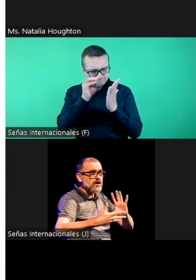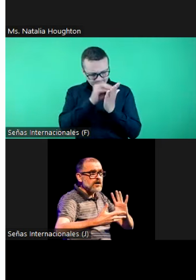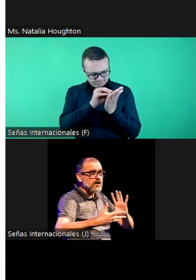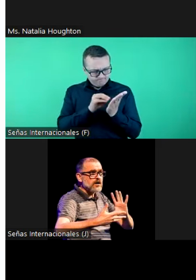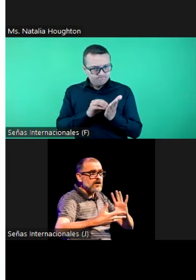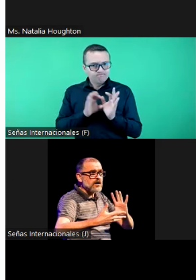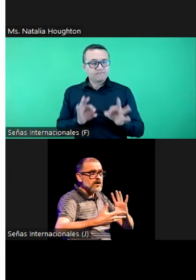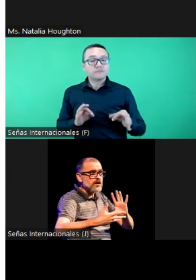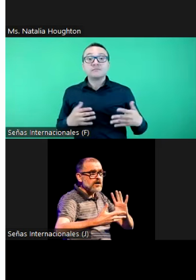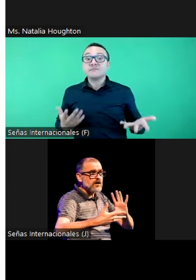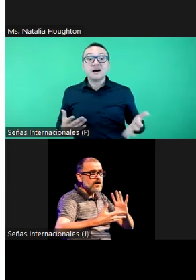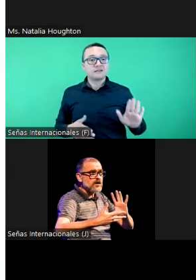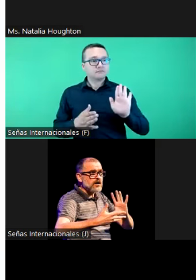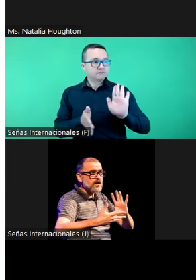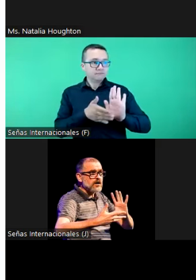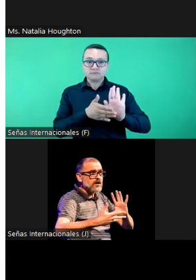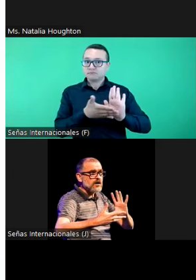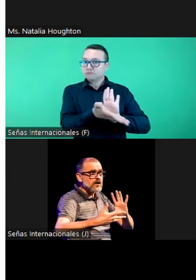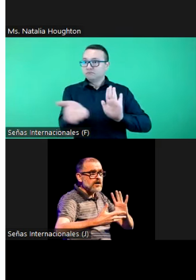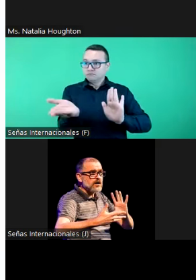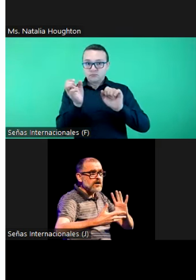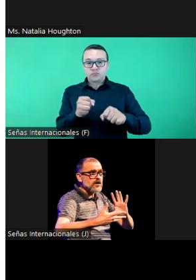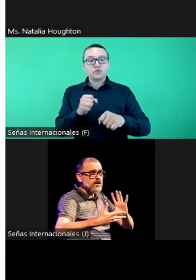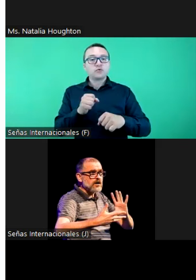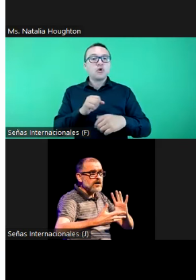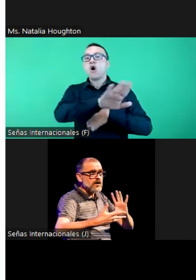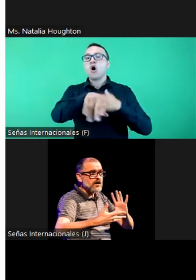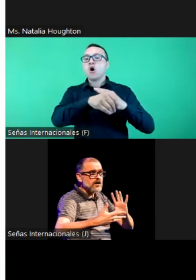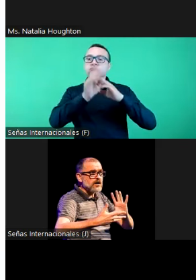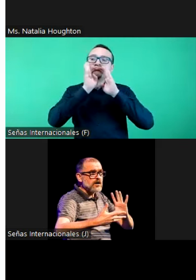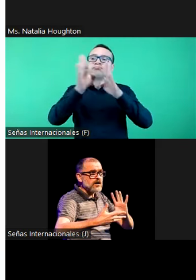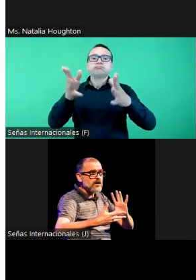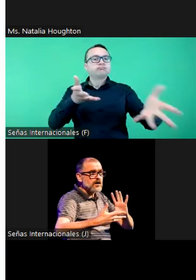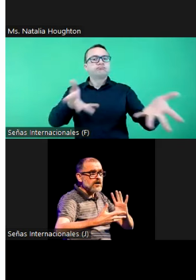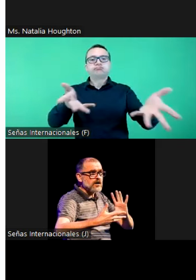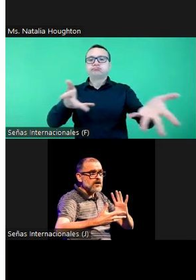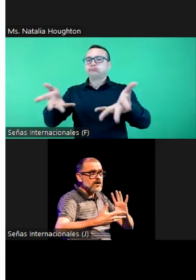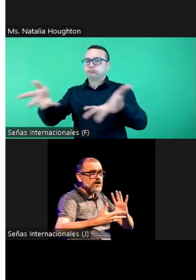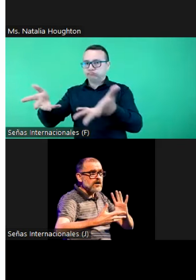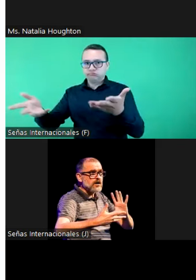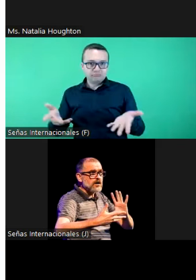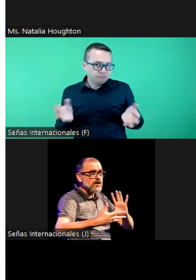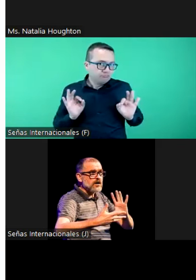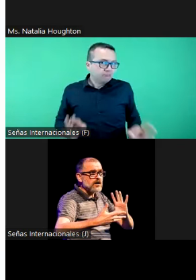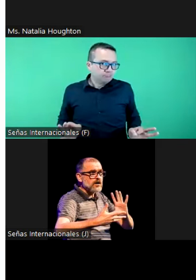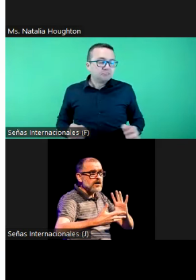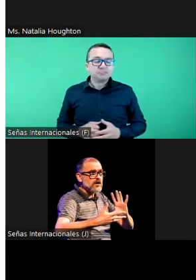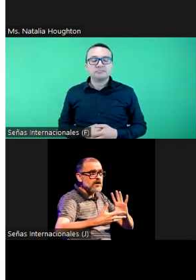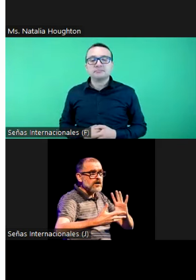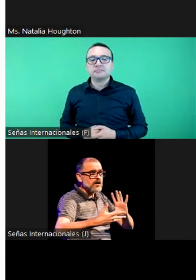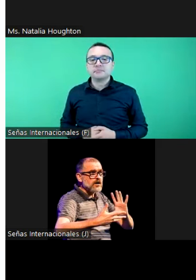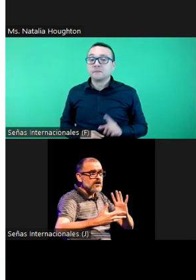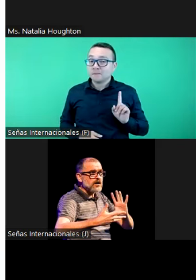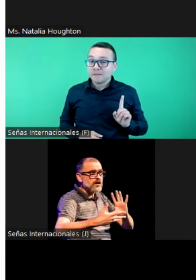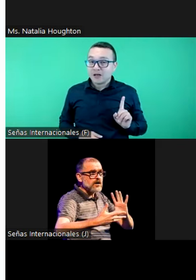cases has allowed us to have access to coverage to a package of